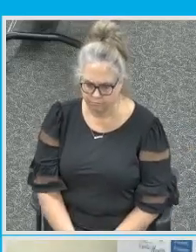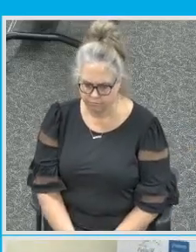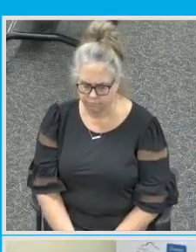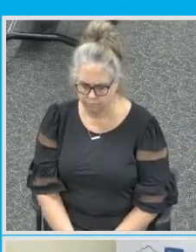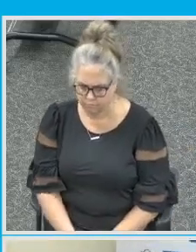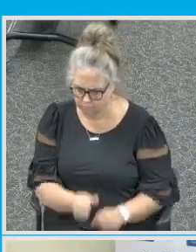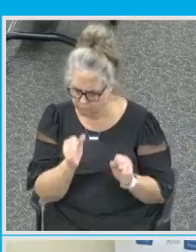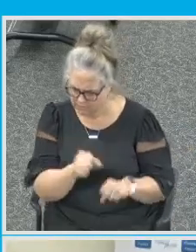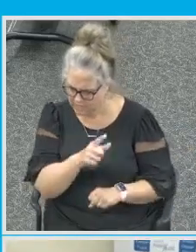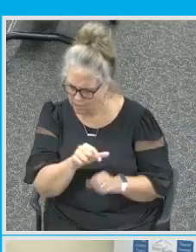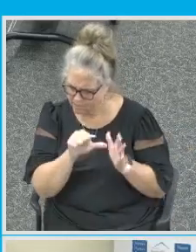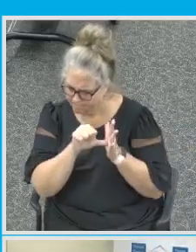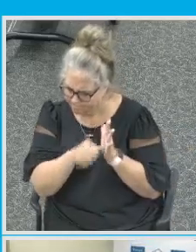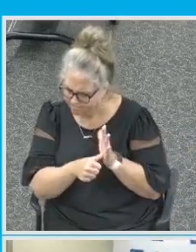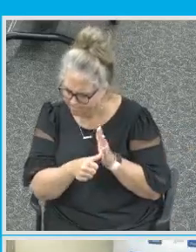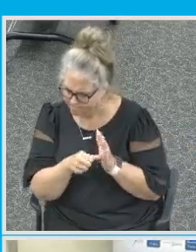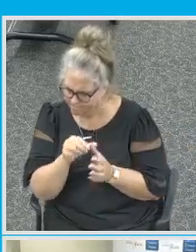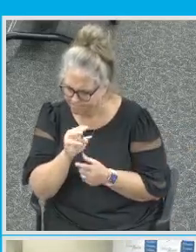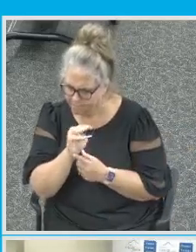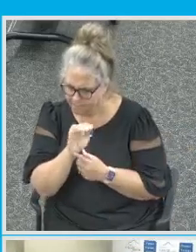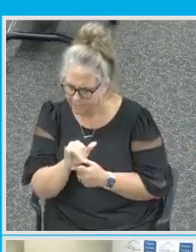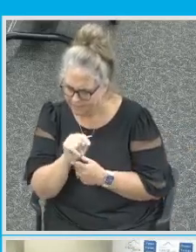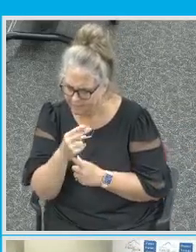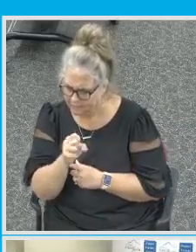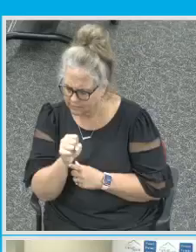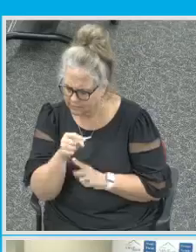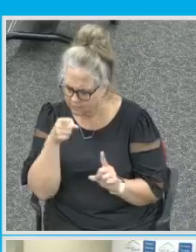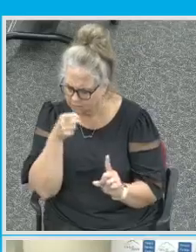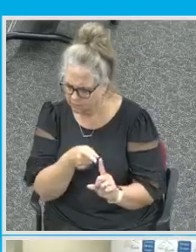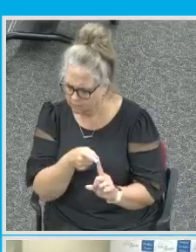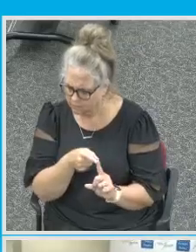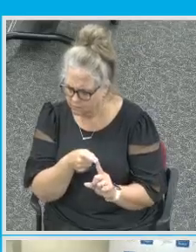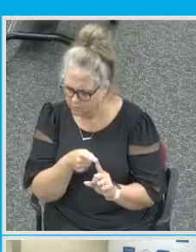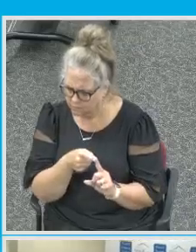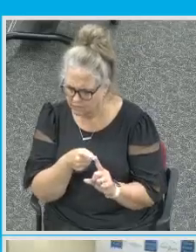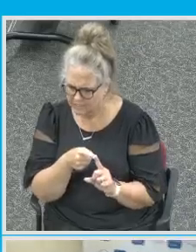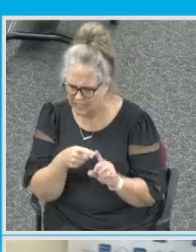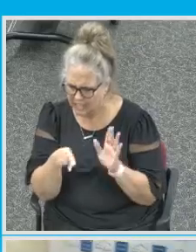myths and stigma are regarding suicide?